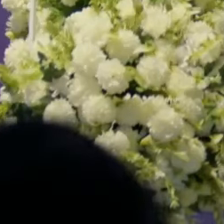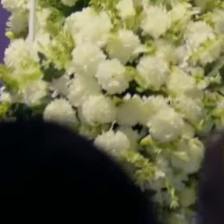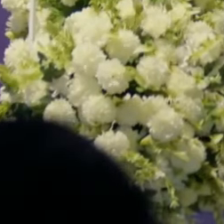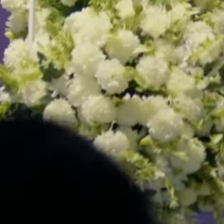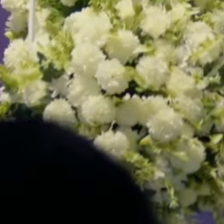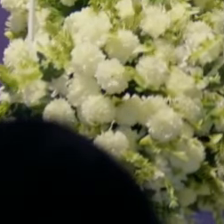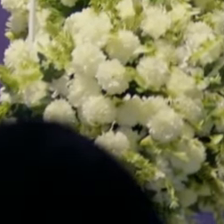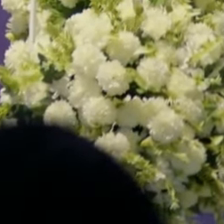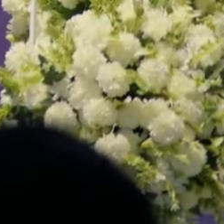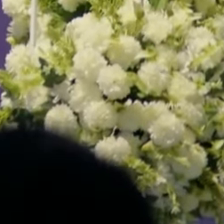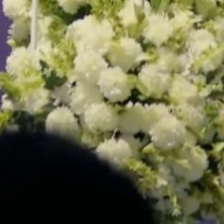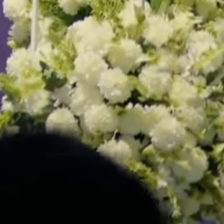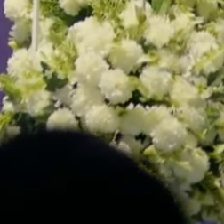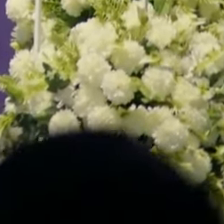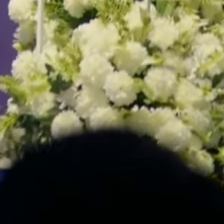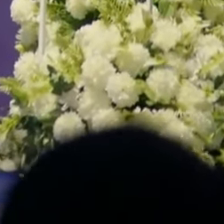Amen.